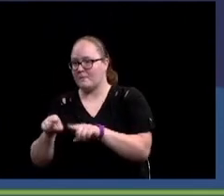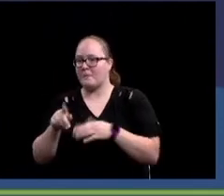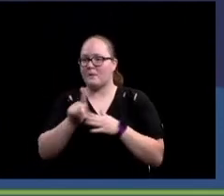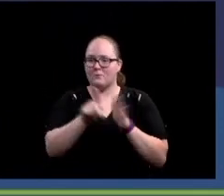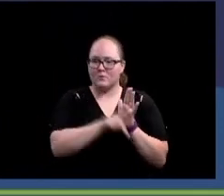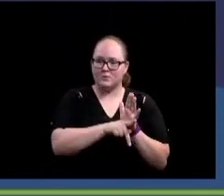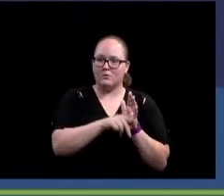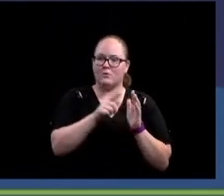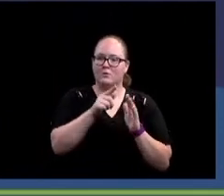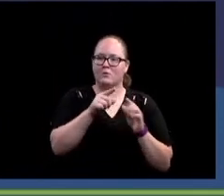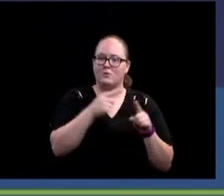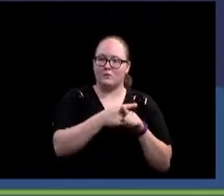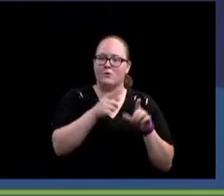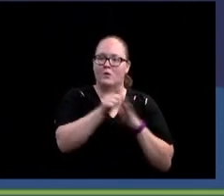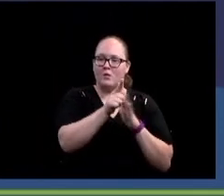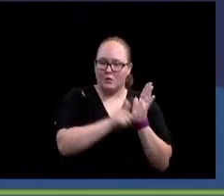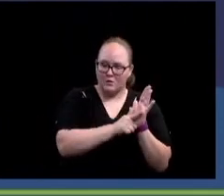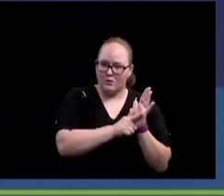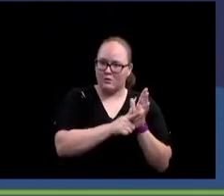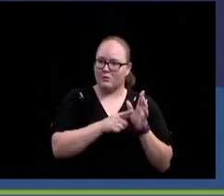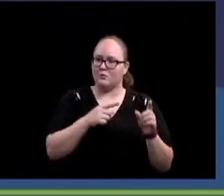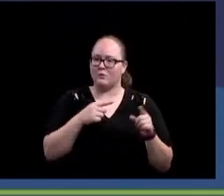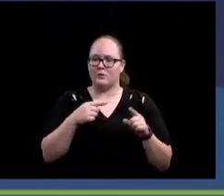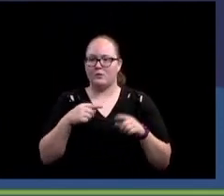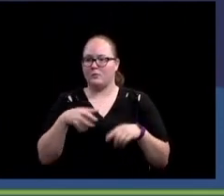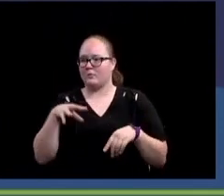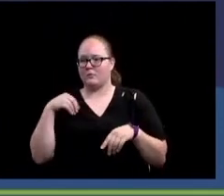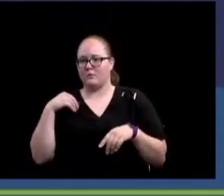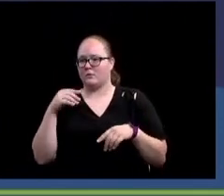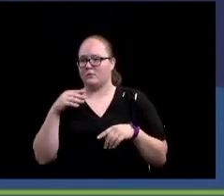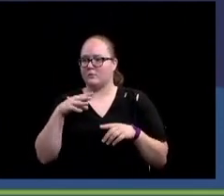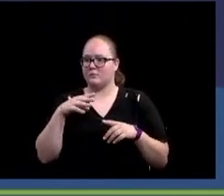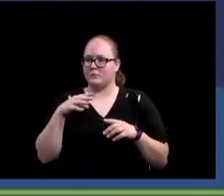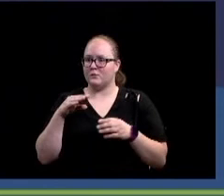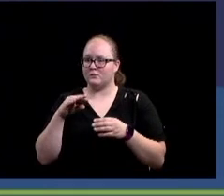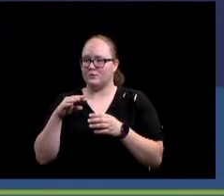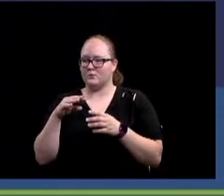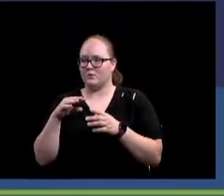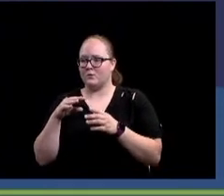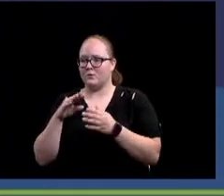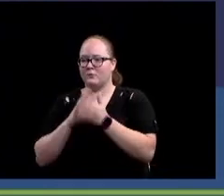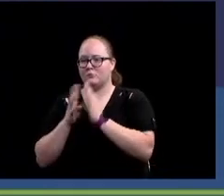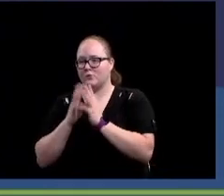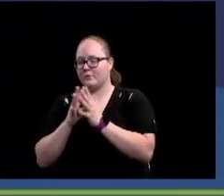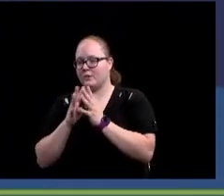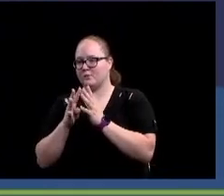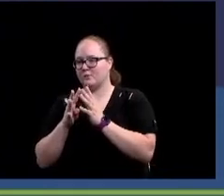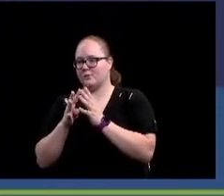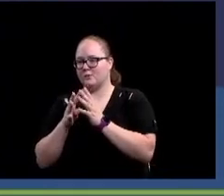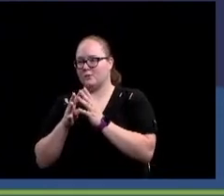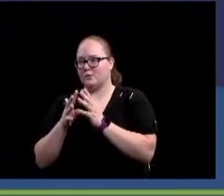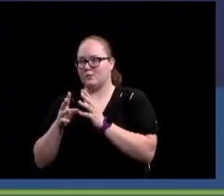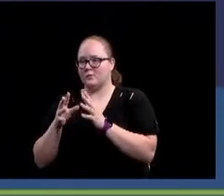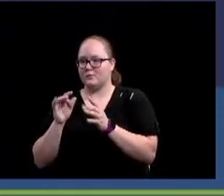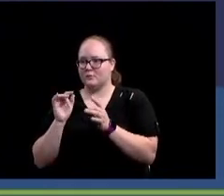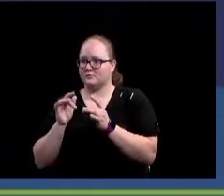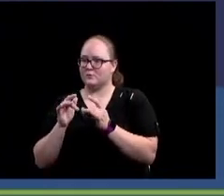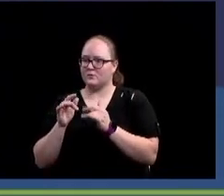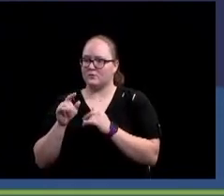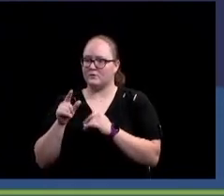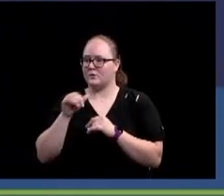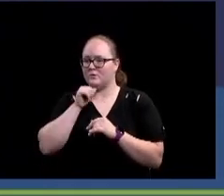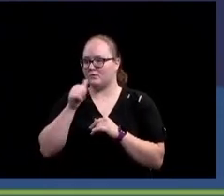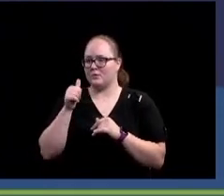of traffic violations, for example. If you get a speeding citation and you don't think you were speeding, that is left up to the legal process at the municipal